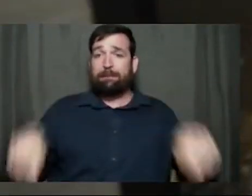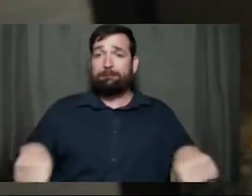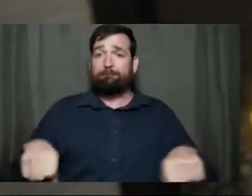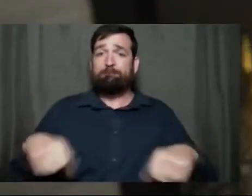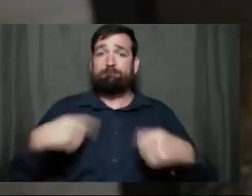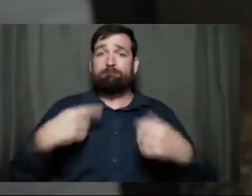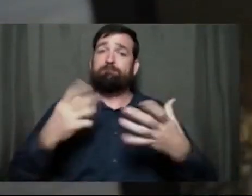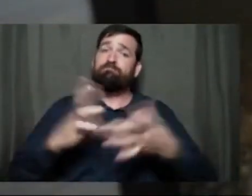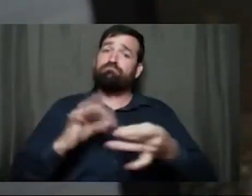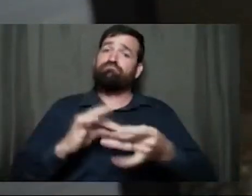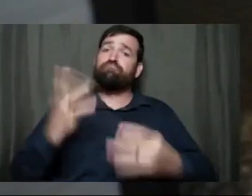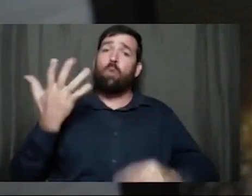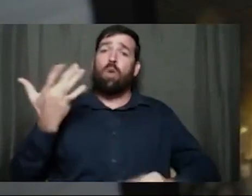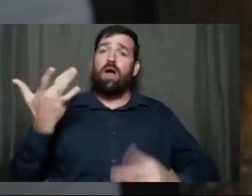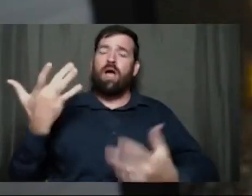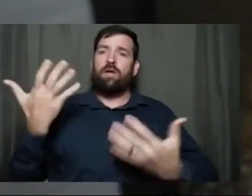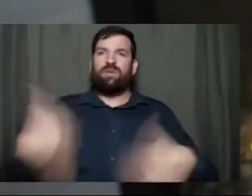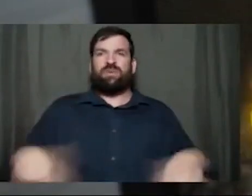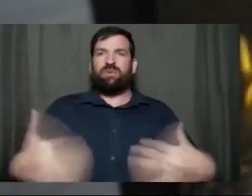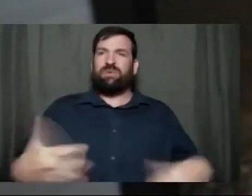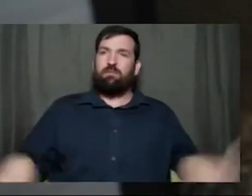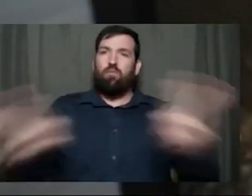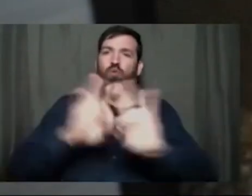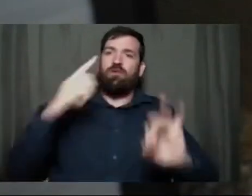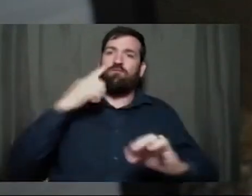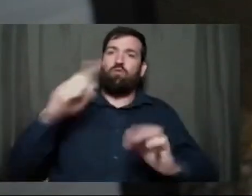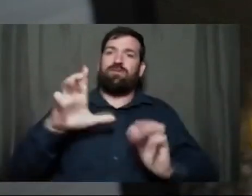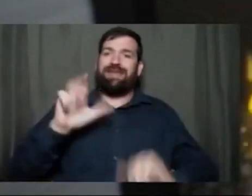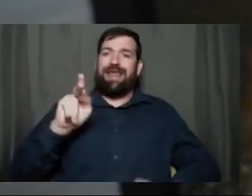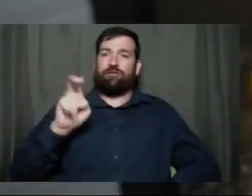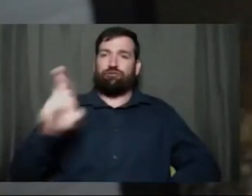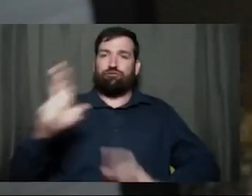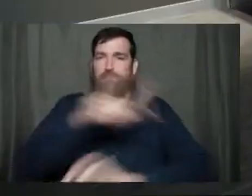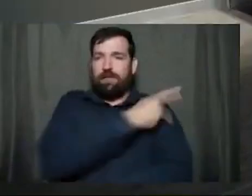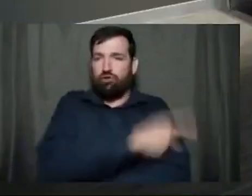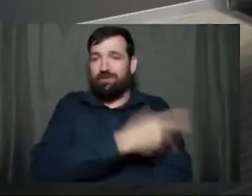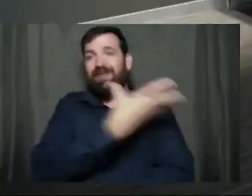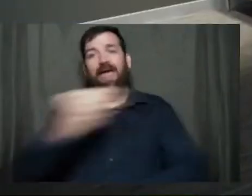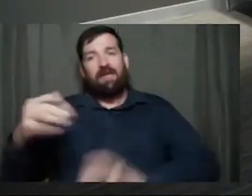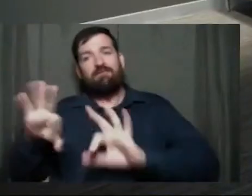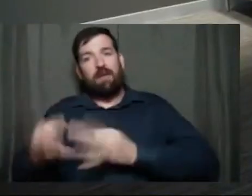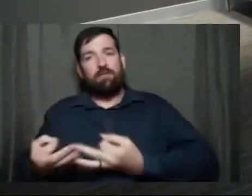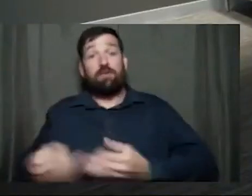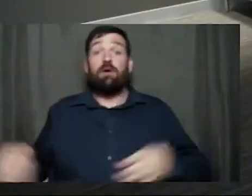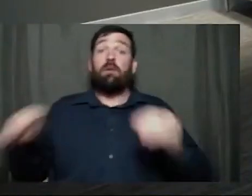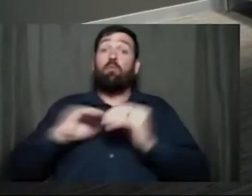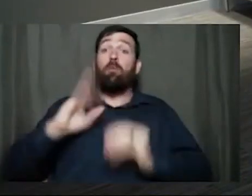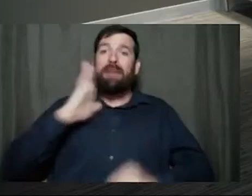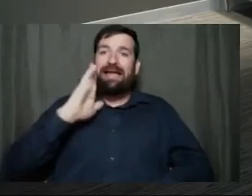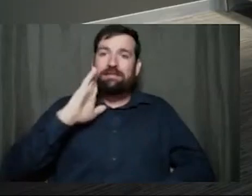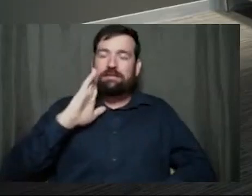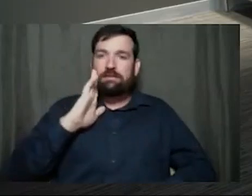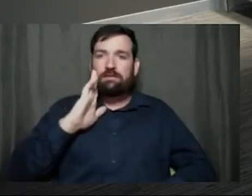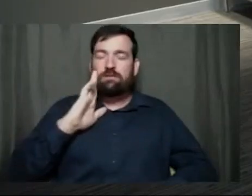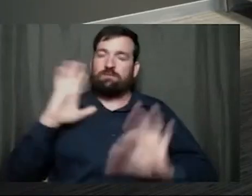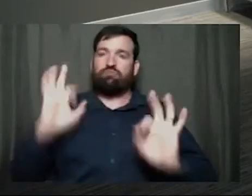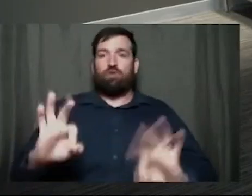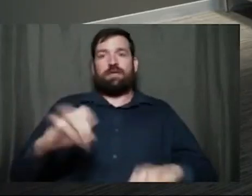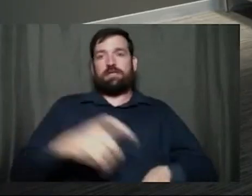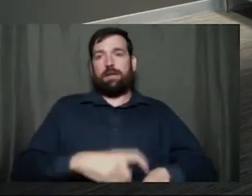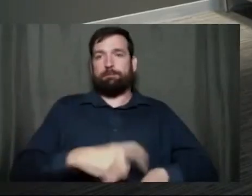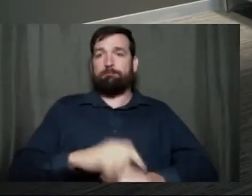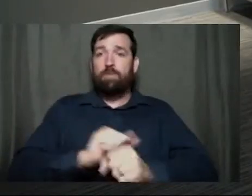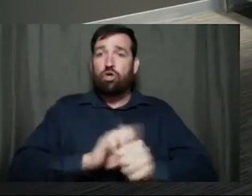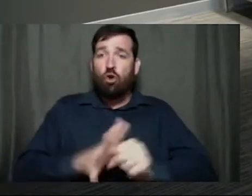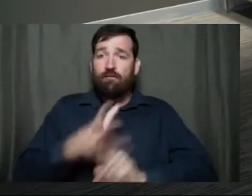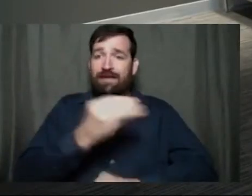a huge difference for cancer patients and their families. These additional beds could not have come at a better time as COVID and flu cases add